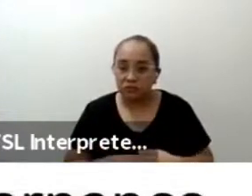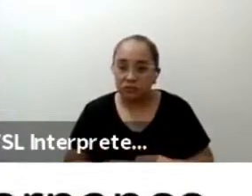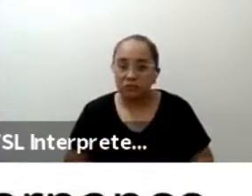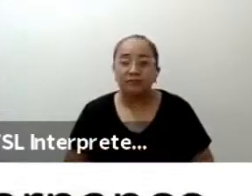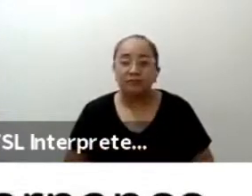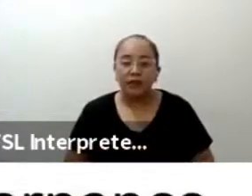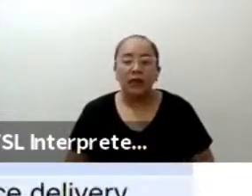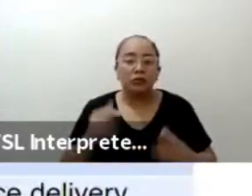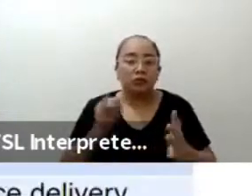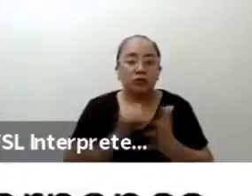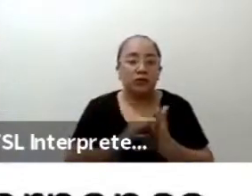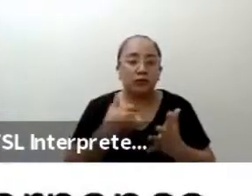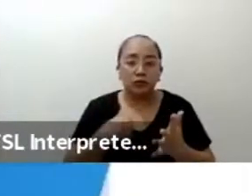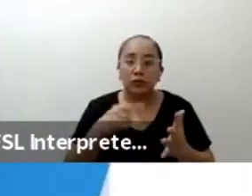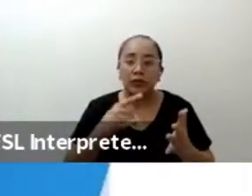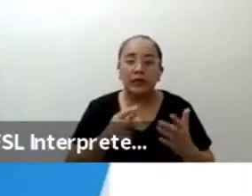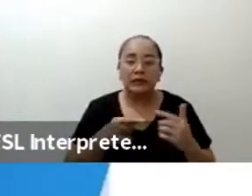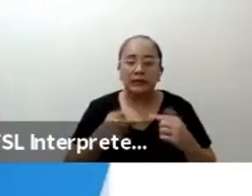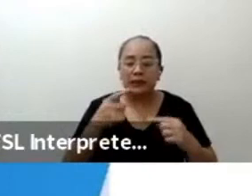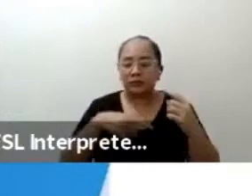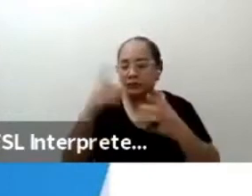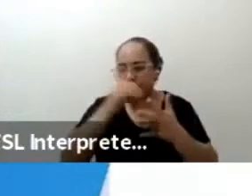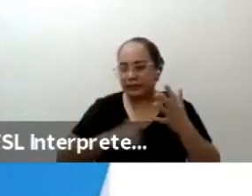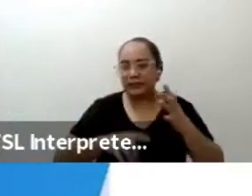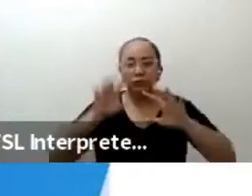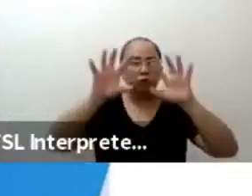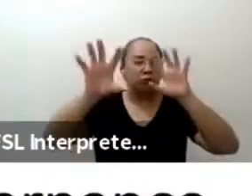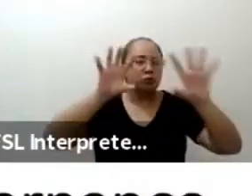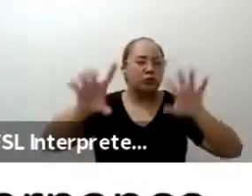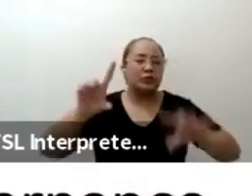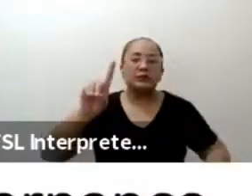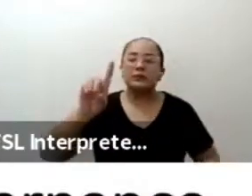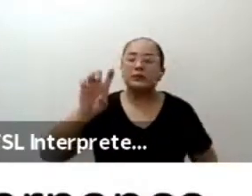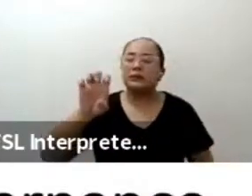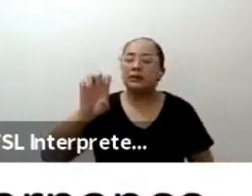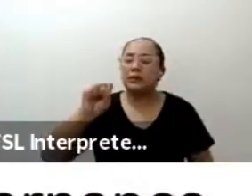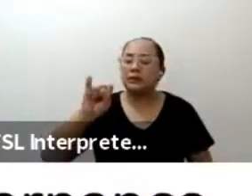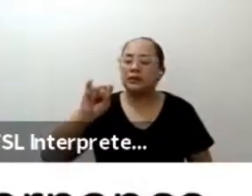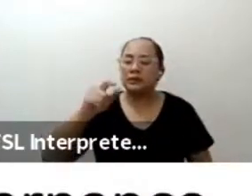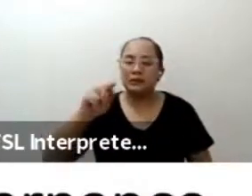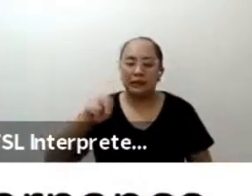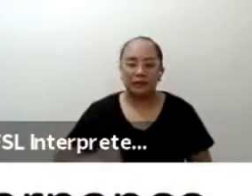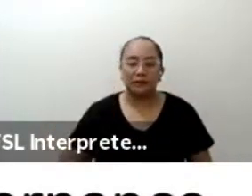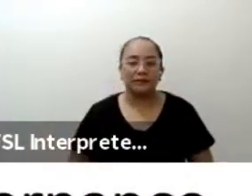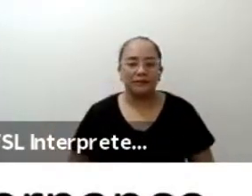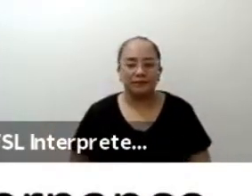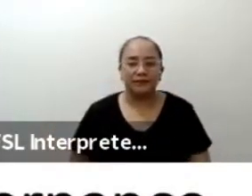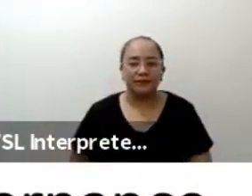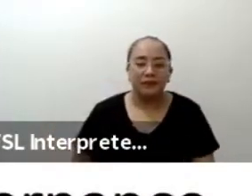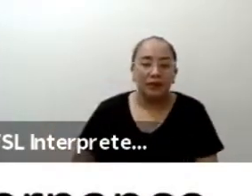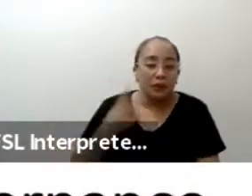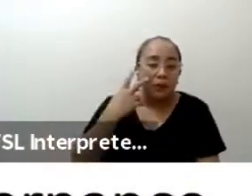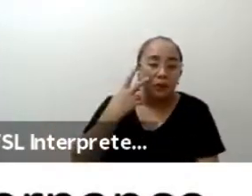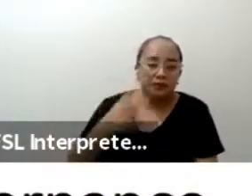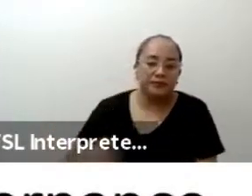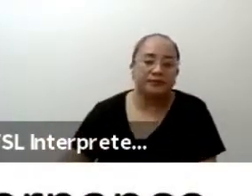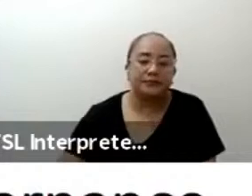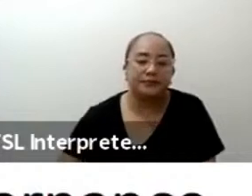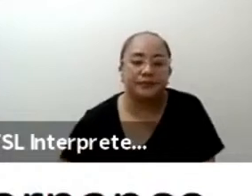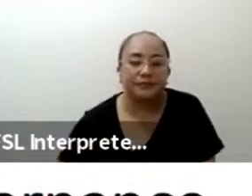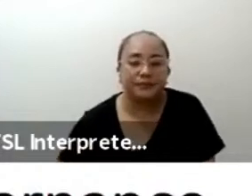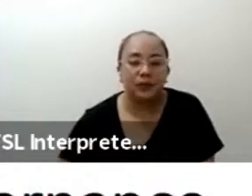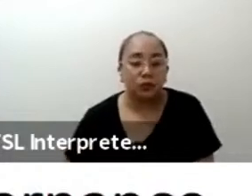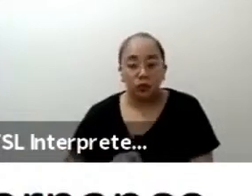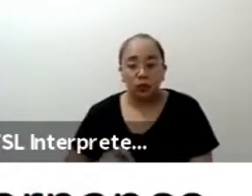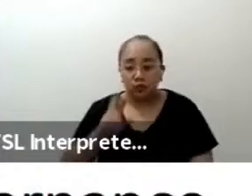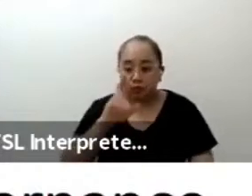So with that, let's go to design. Ito na yung design ng system natin. Okay? To be fair naman, and to honor